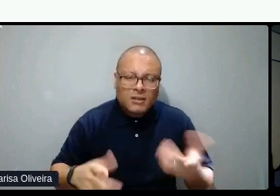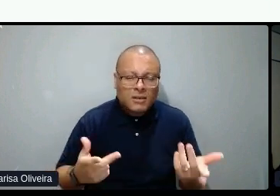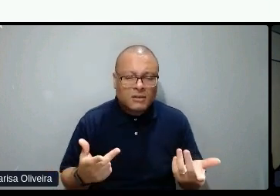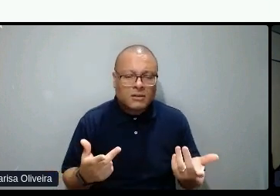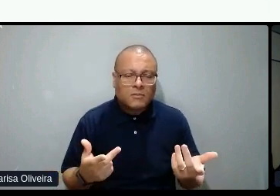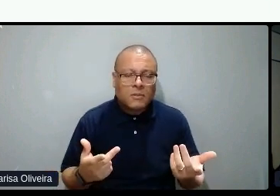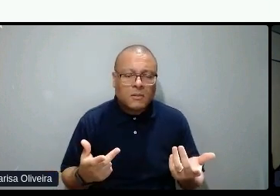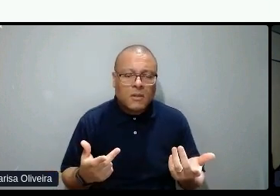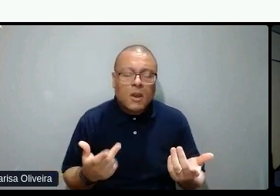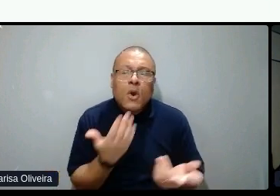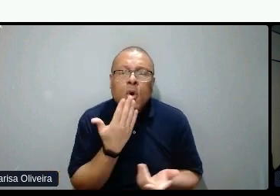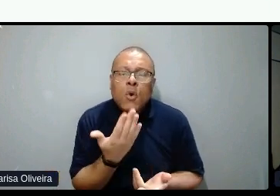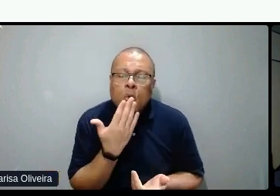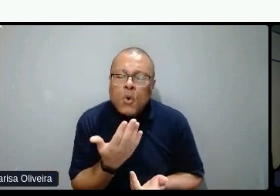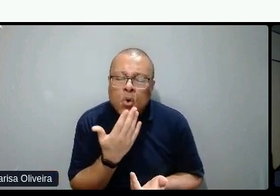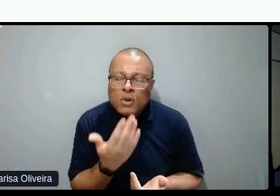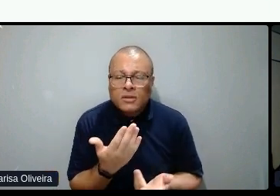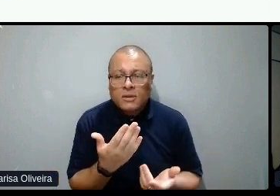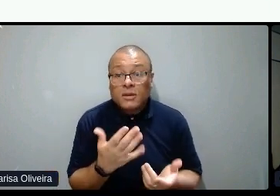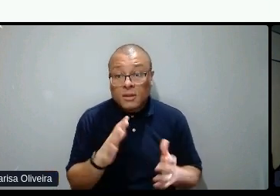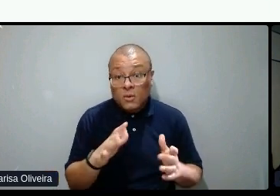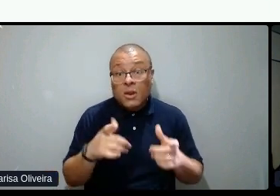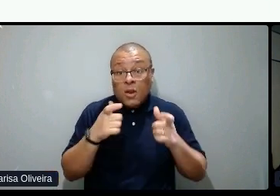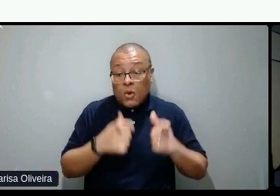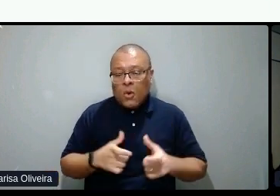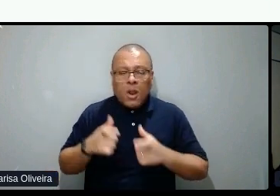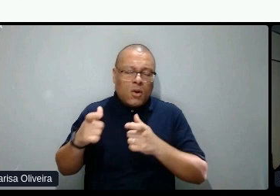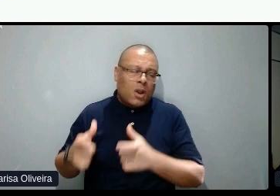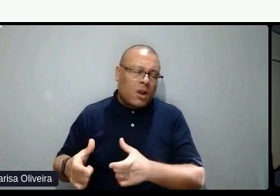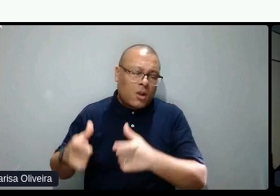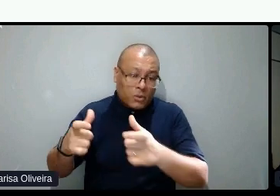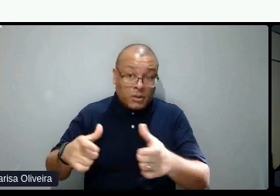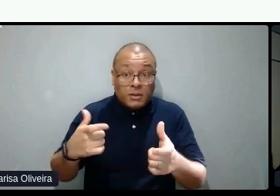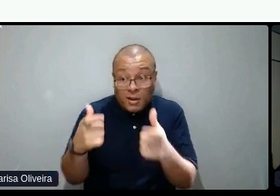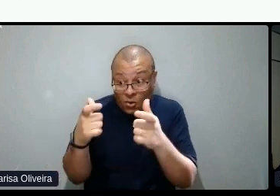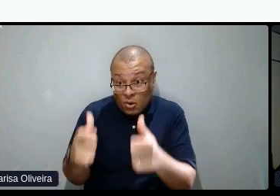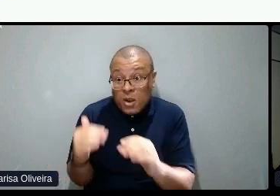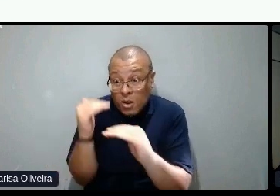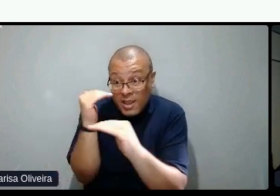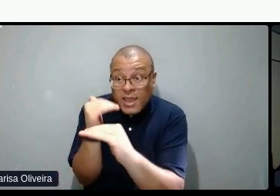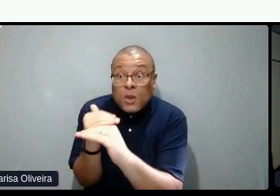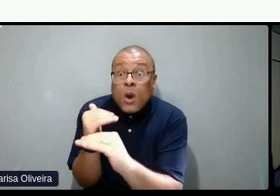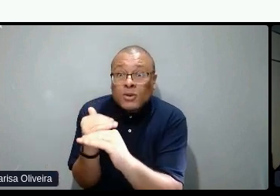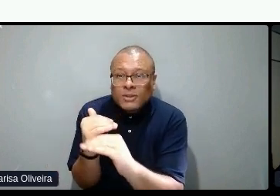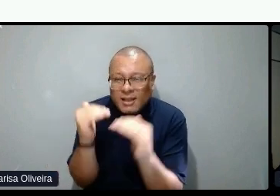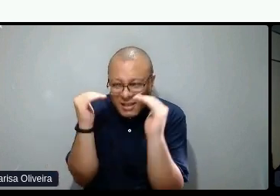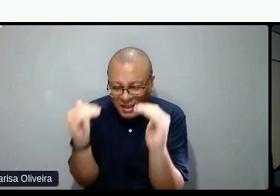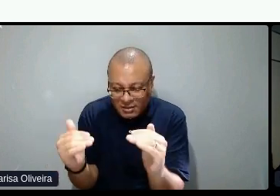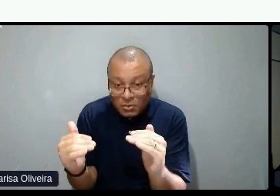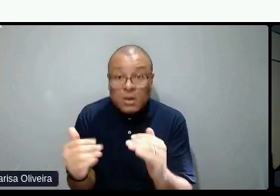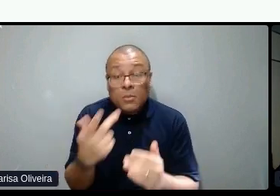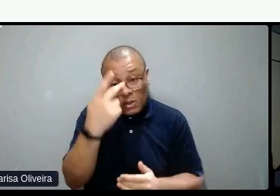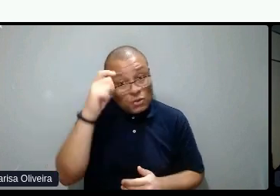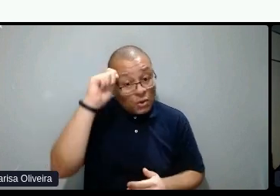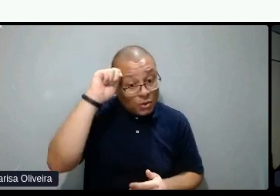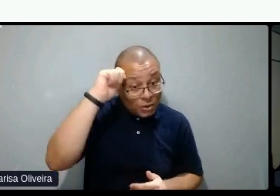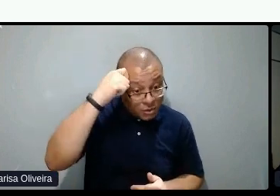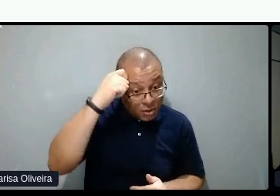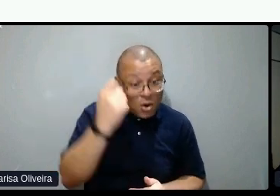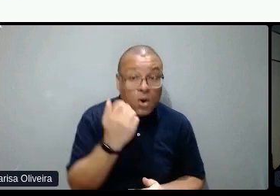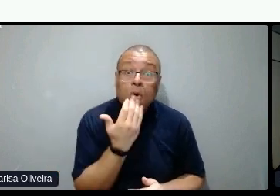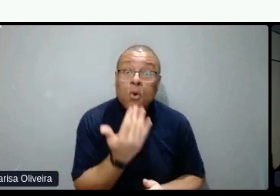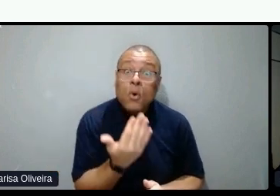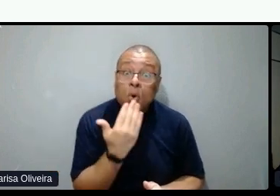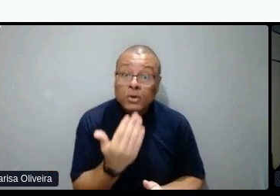as we luckily started having more equality on that level, and black people, people of color could